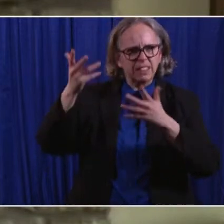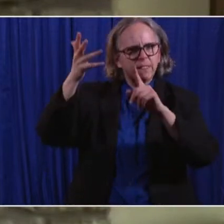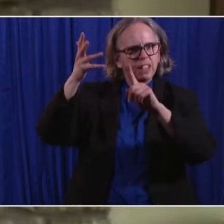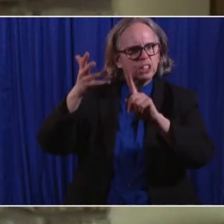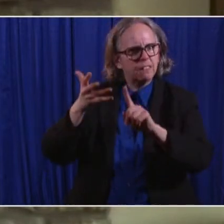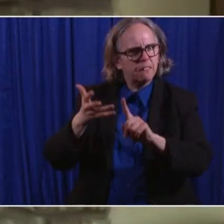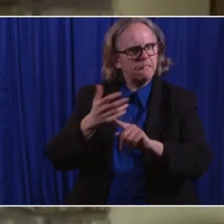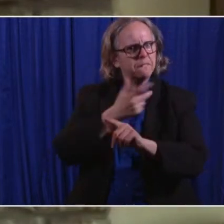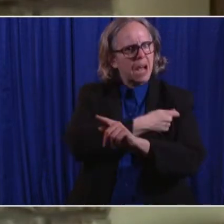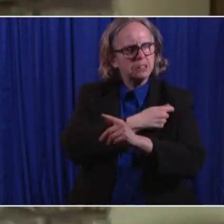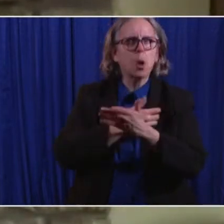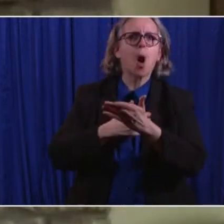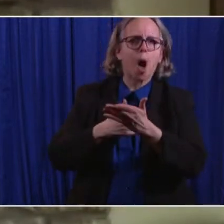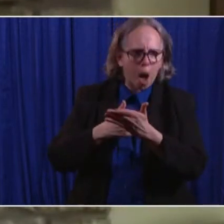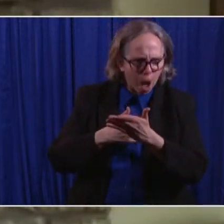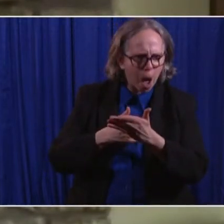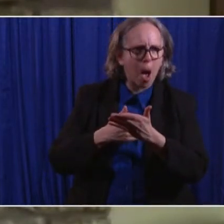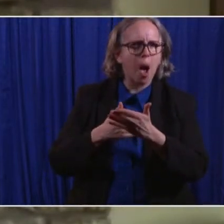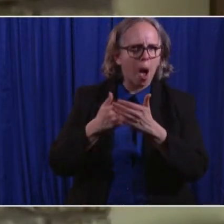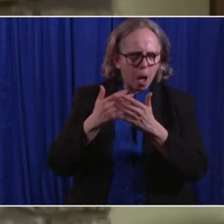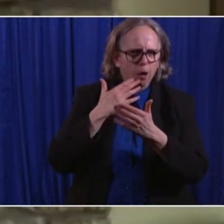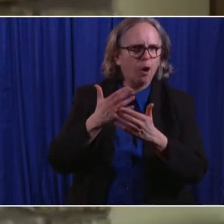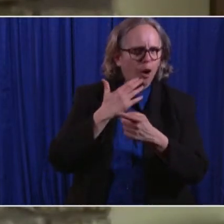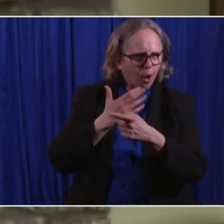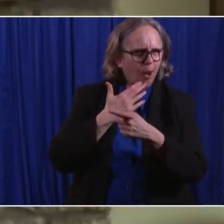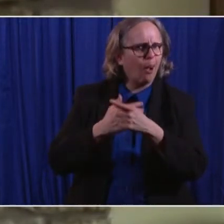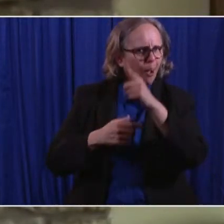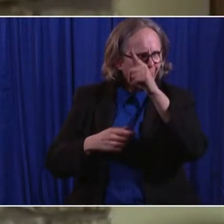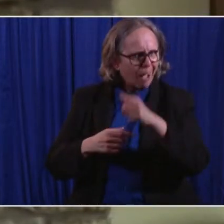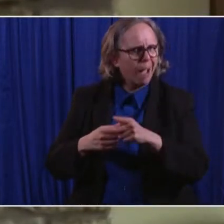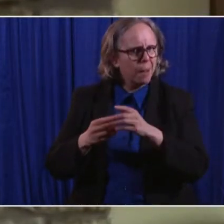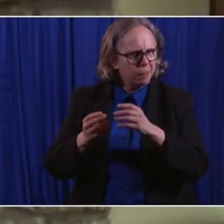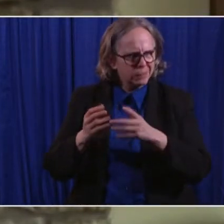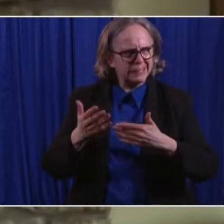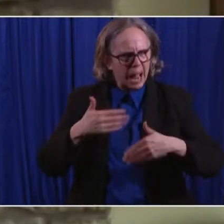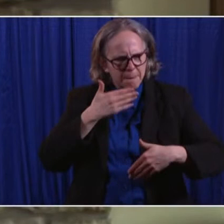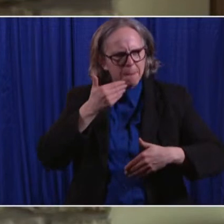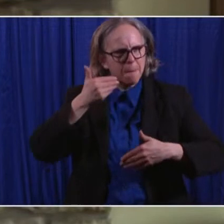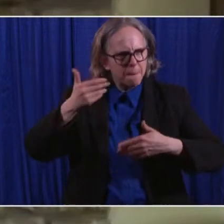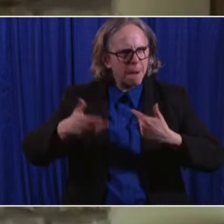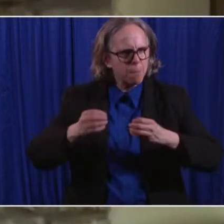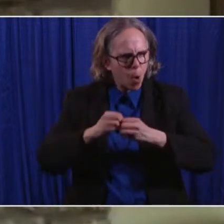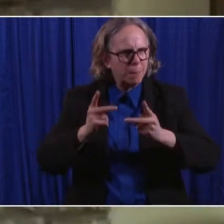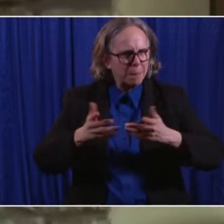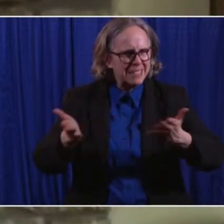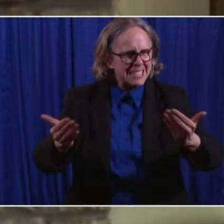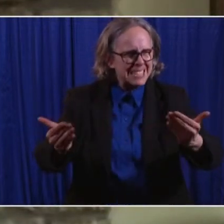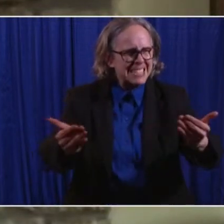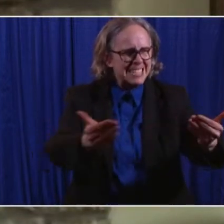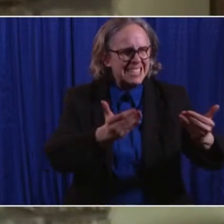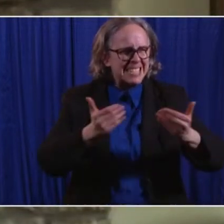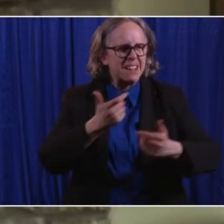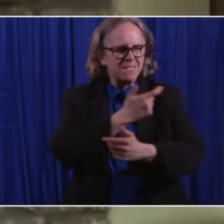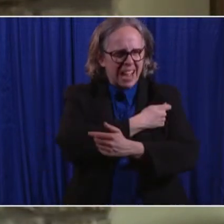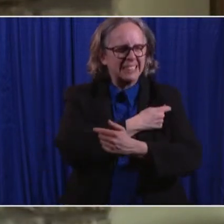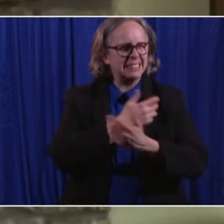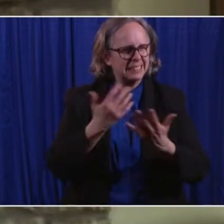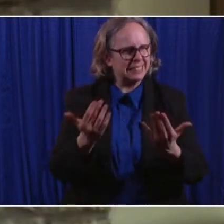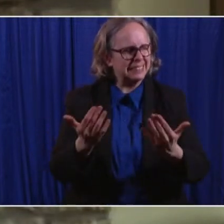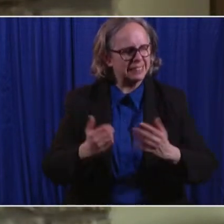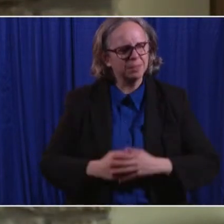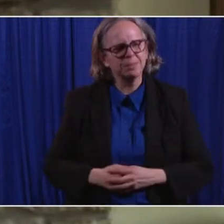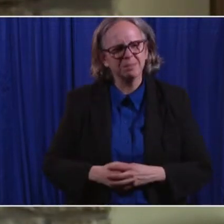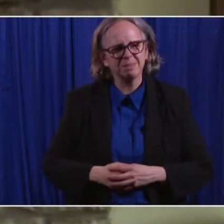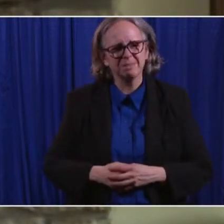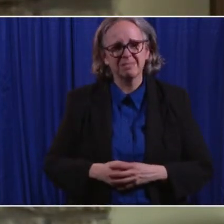is encouraging that continues to happen. I know the health departments are very focused, and many of our providers